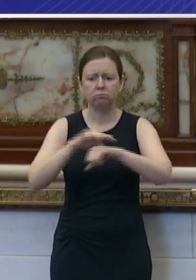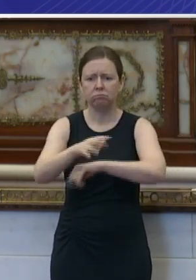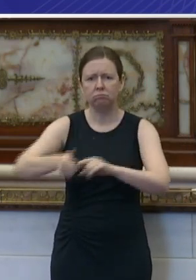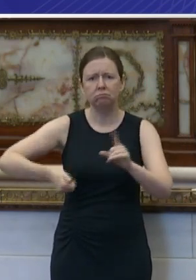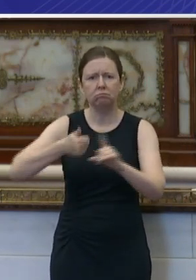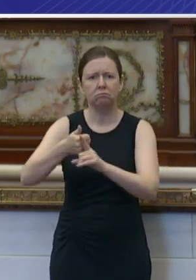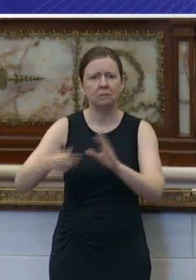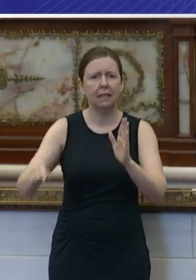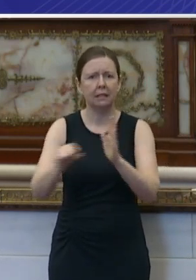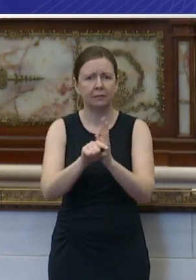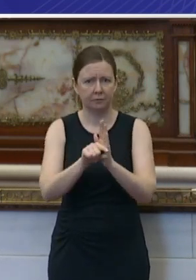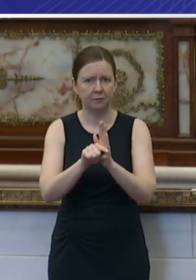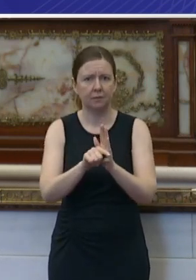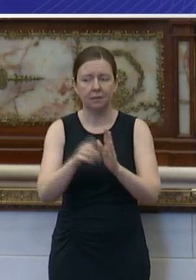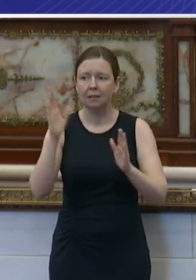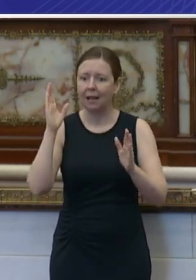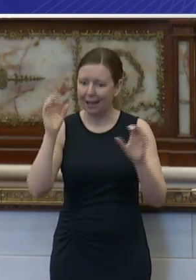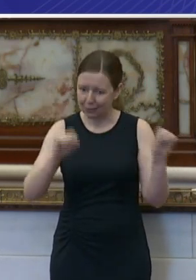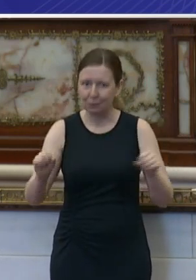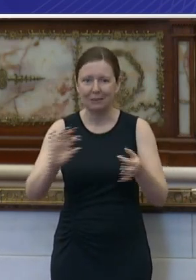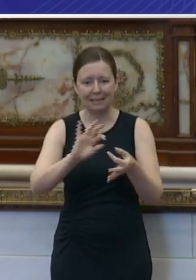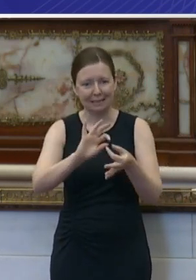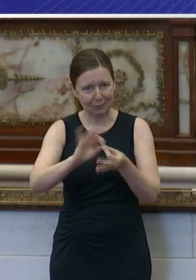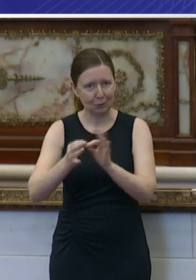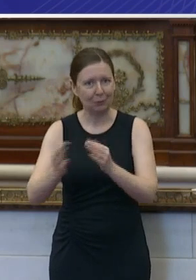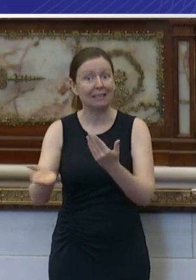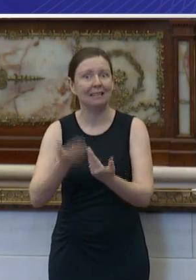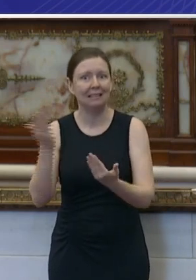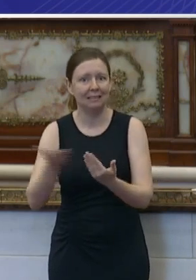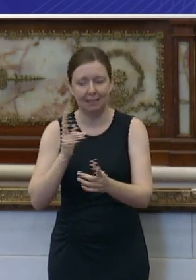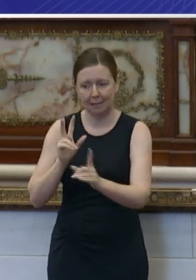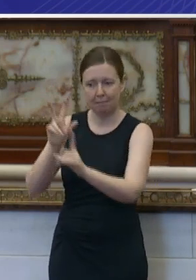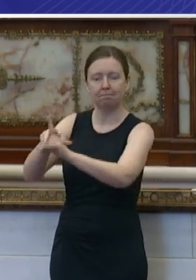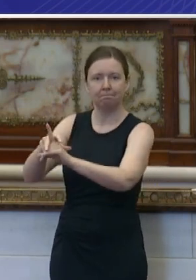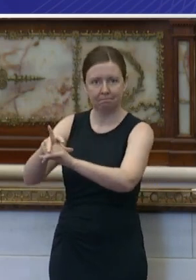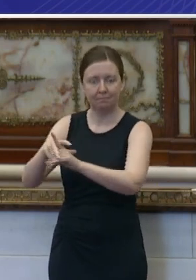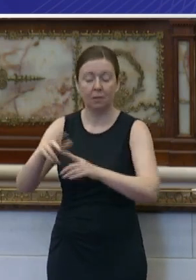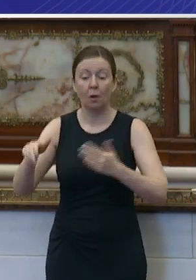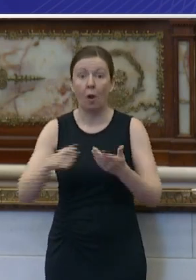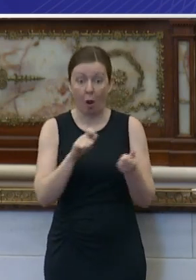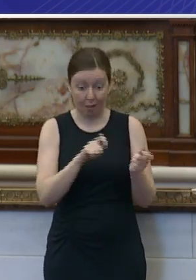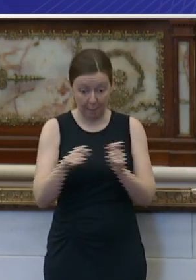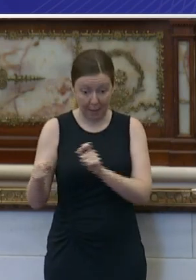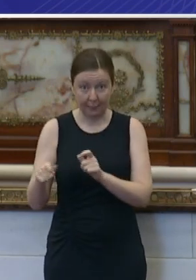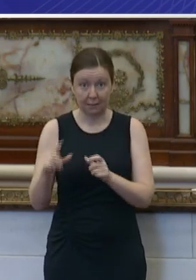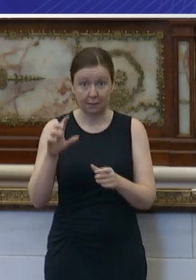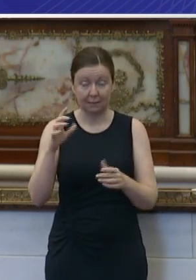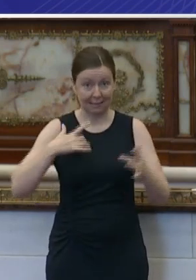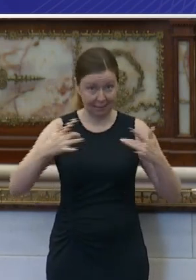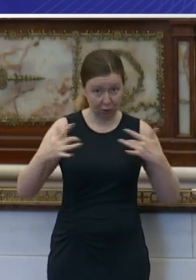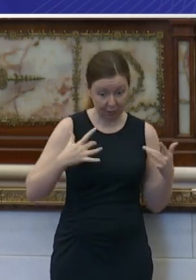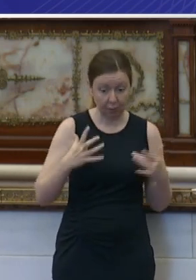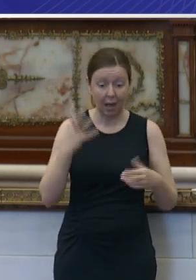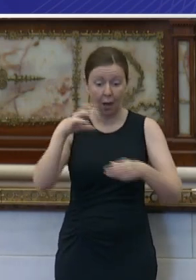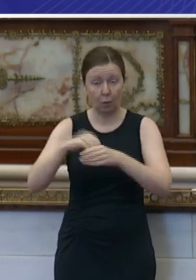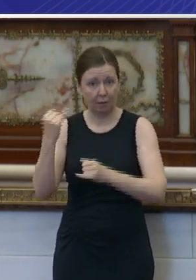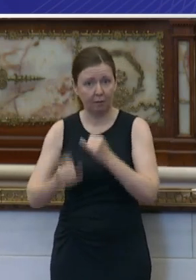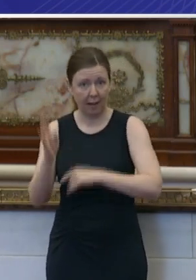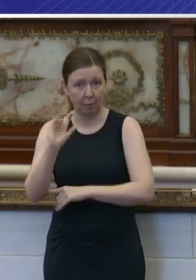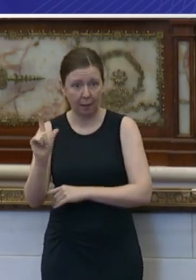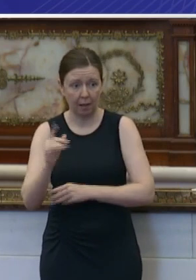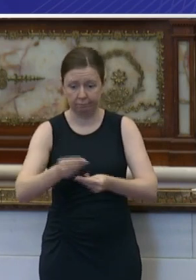consequences and would be easily interpreted and enforced. All amendments that were considered and included in the final bill were